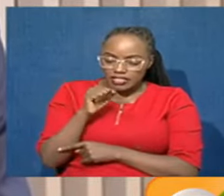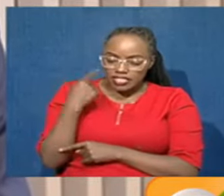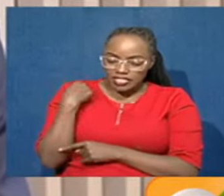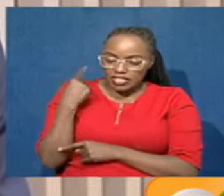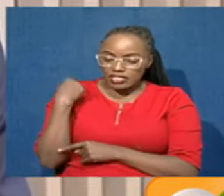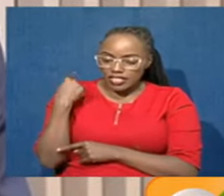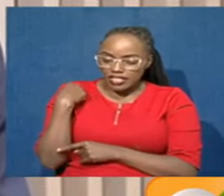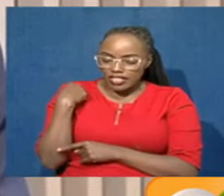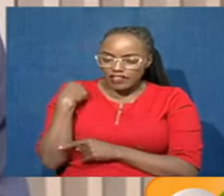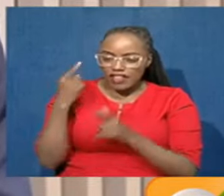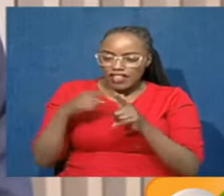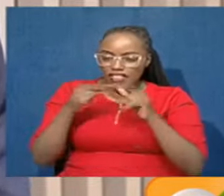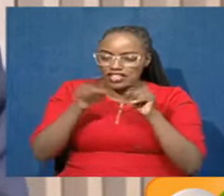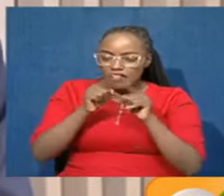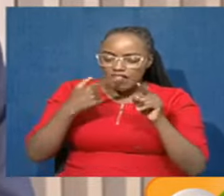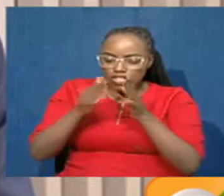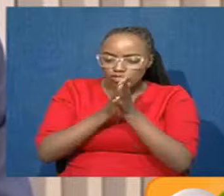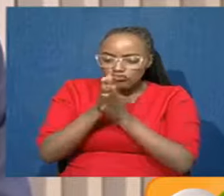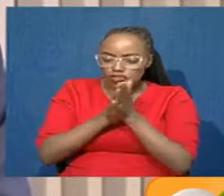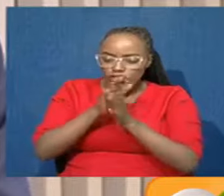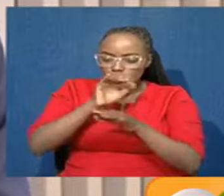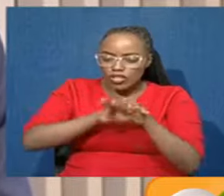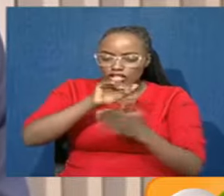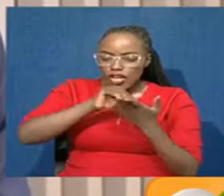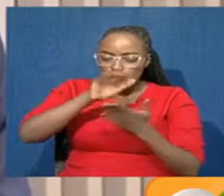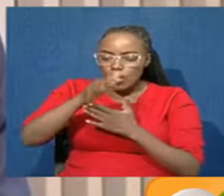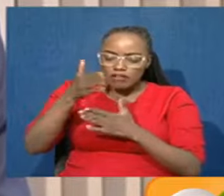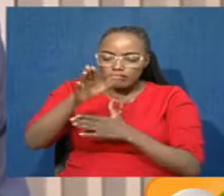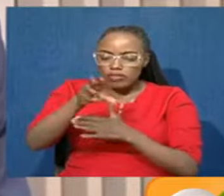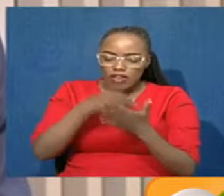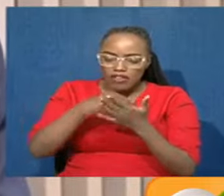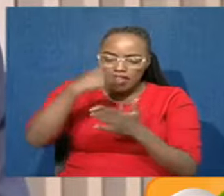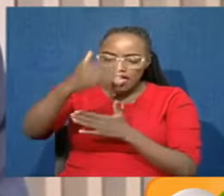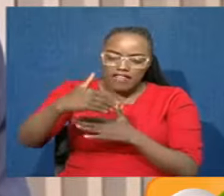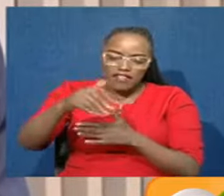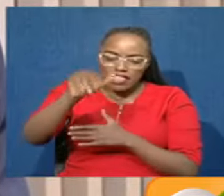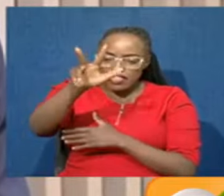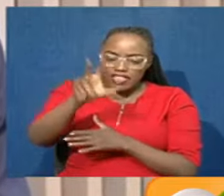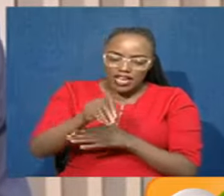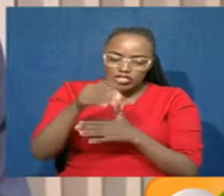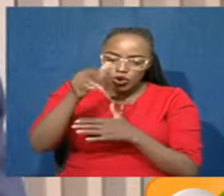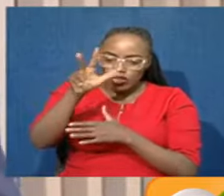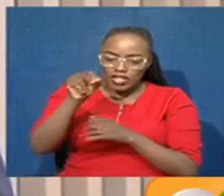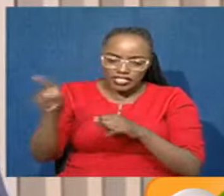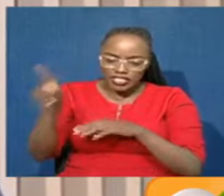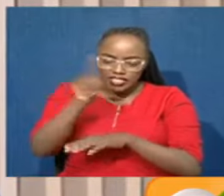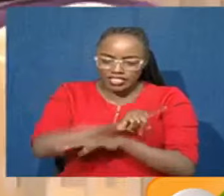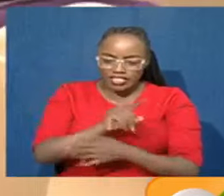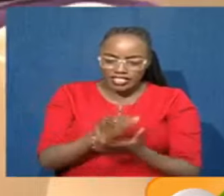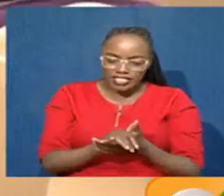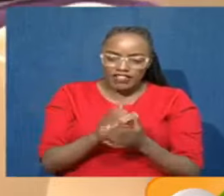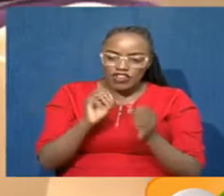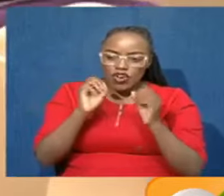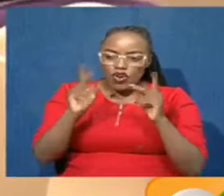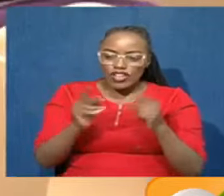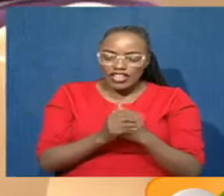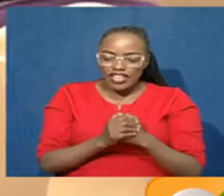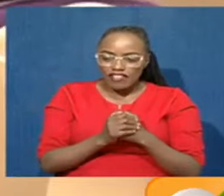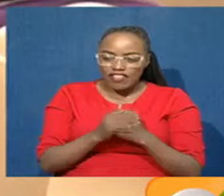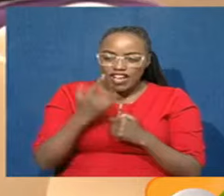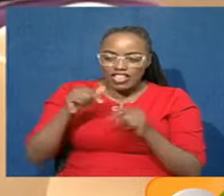yesterday, and we're also looking forward to receive other reimbursements, I think, after every 30 or 30 days. Okay, all right.